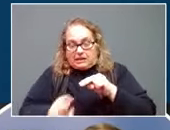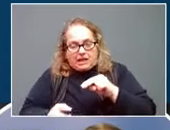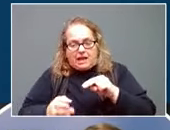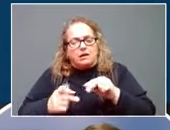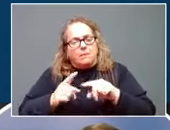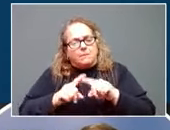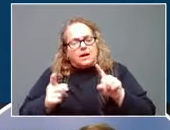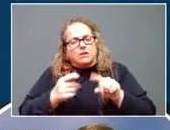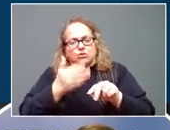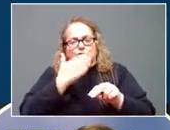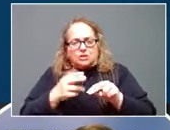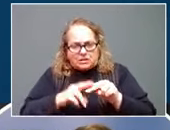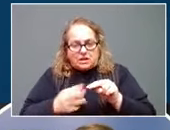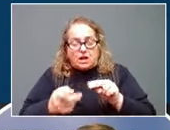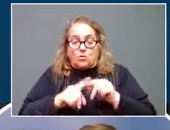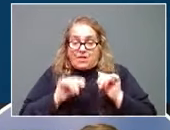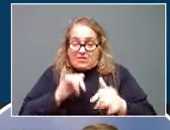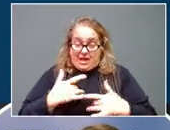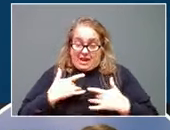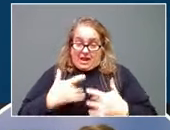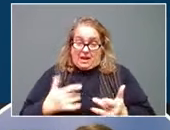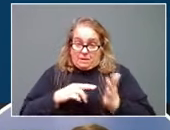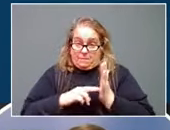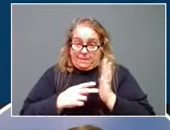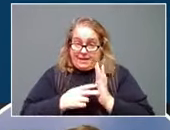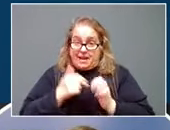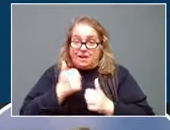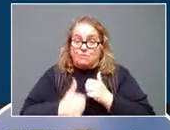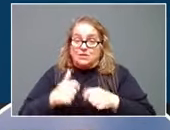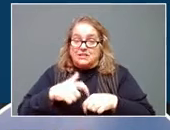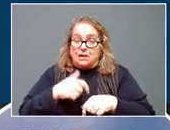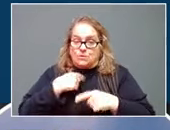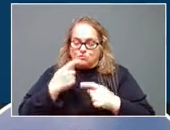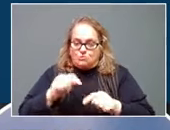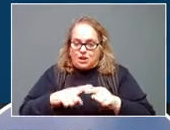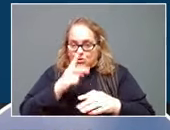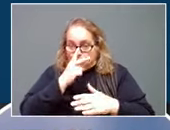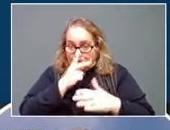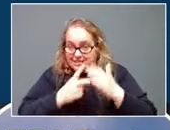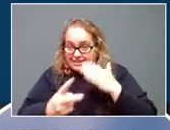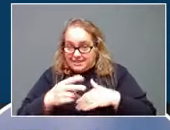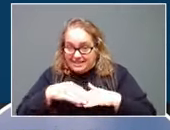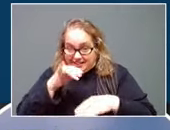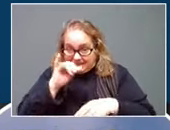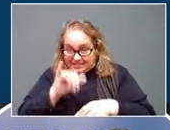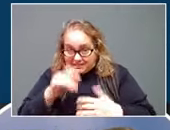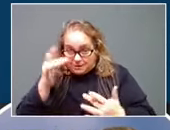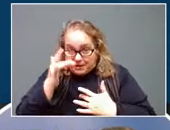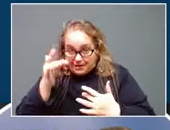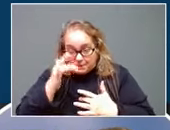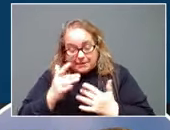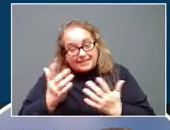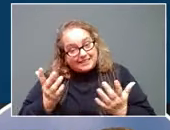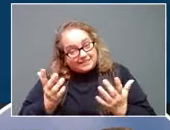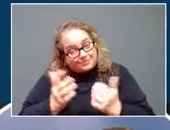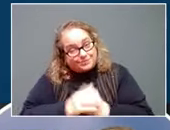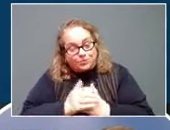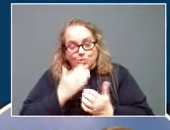that will likely mean, though, every time we try a prediction in this pandemic, it proves